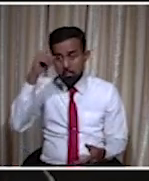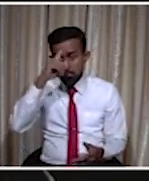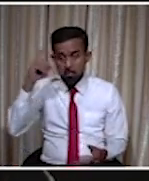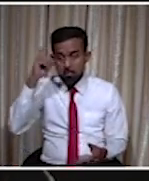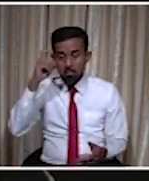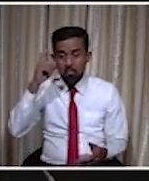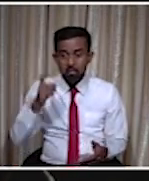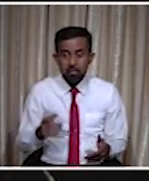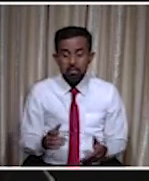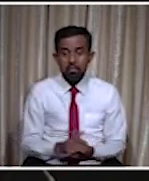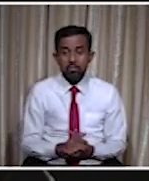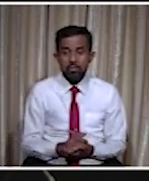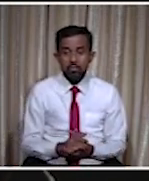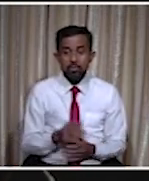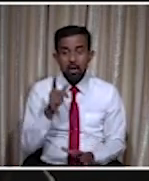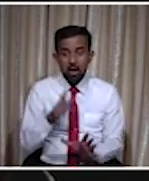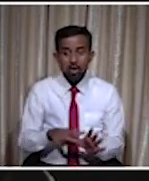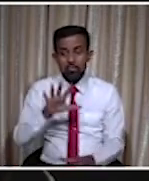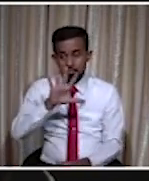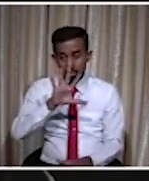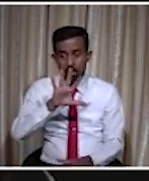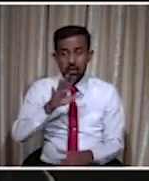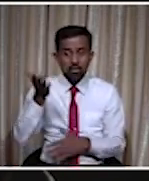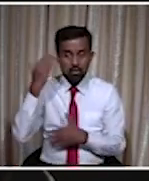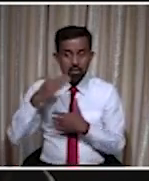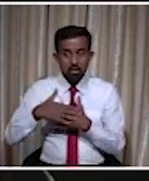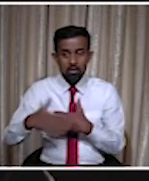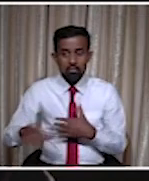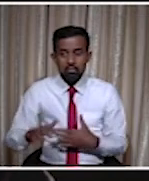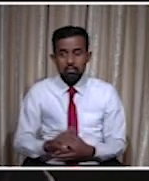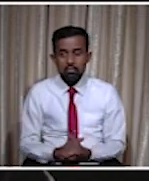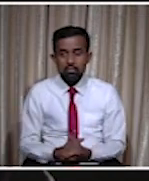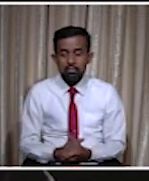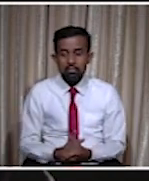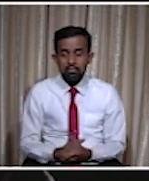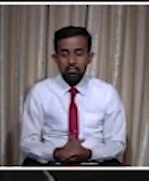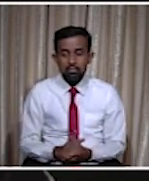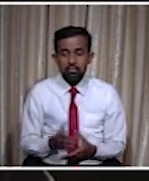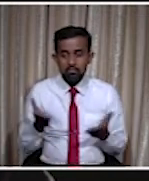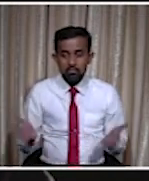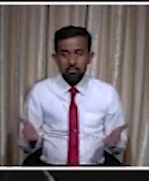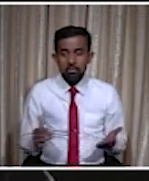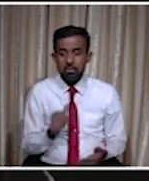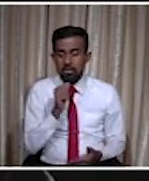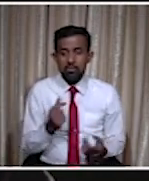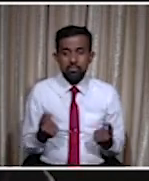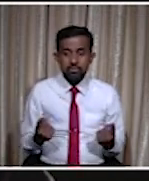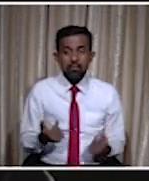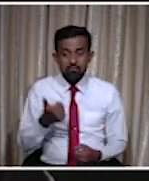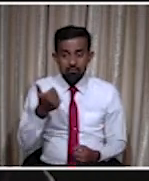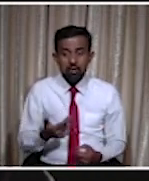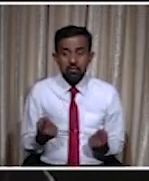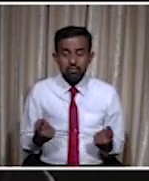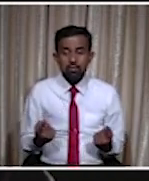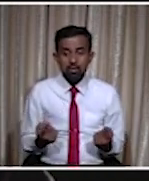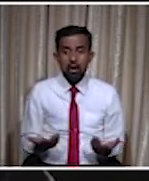happened repeatedly for 5 years. And therefore, it's an absolute necessity that we provide them alternate